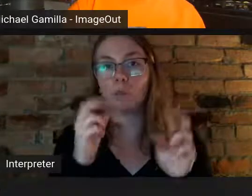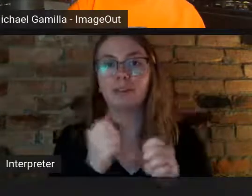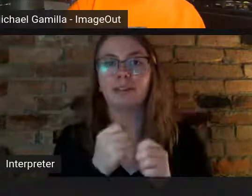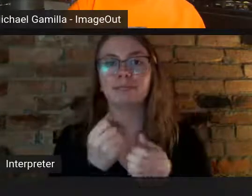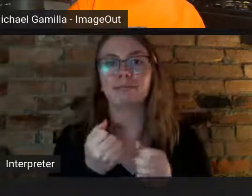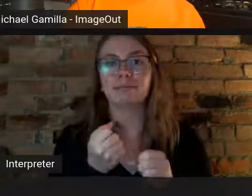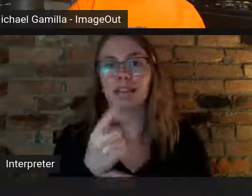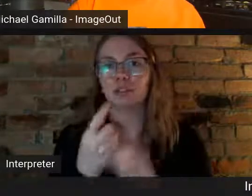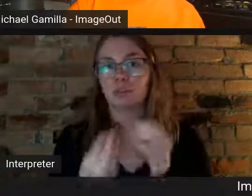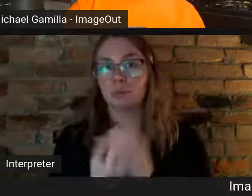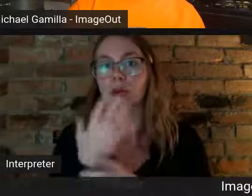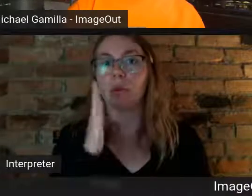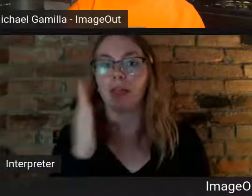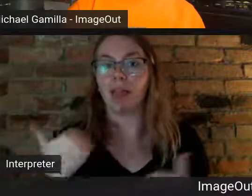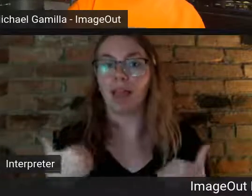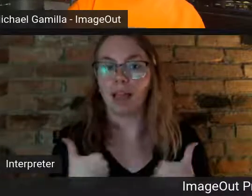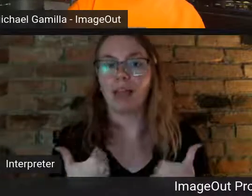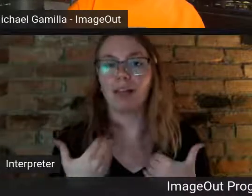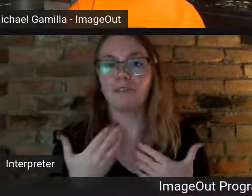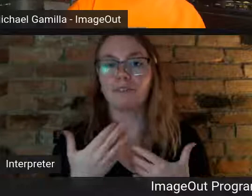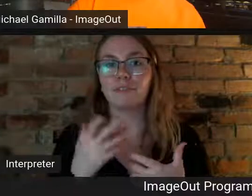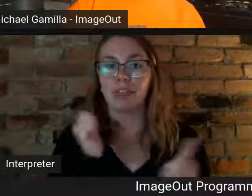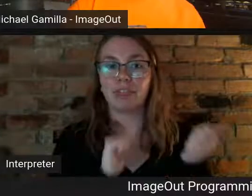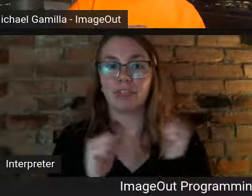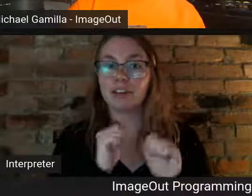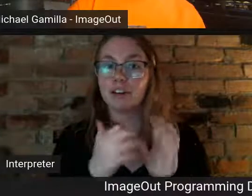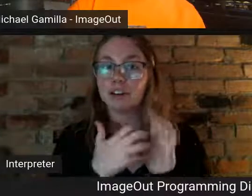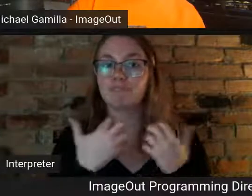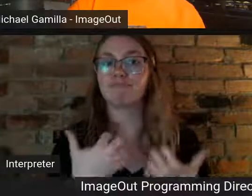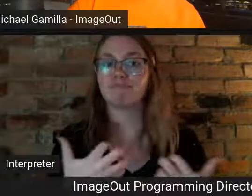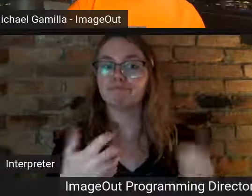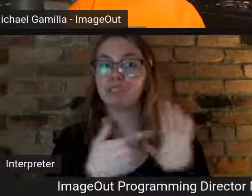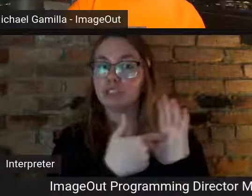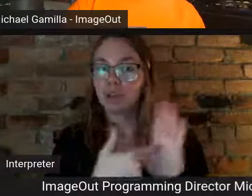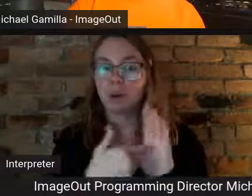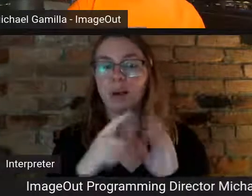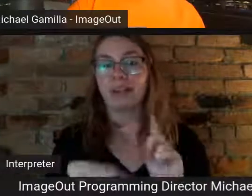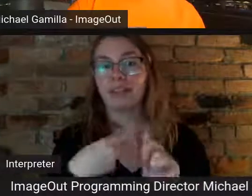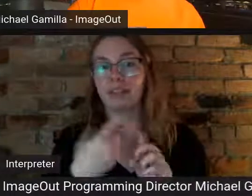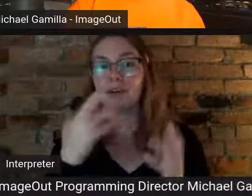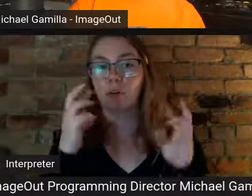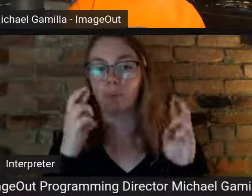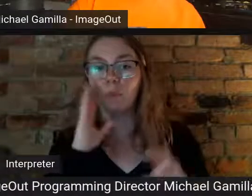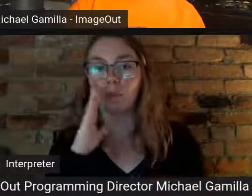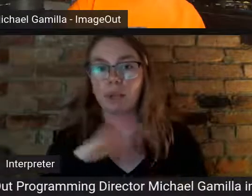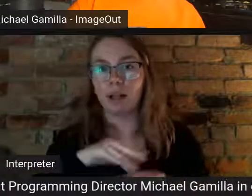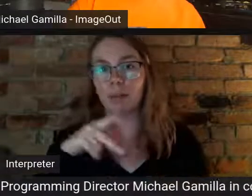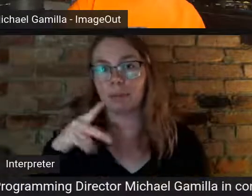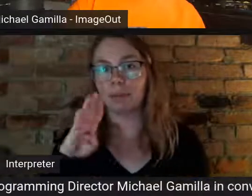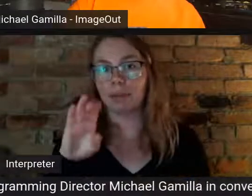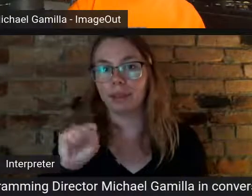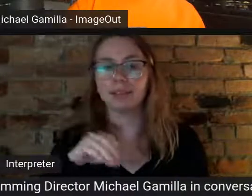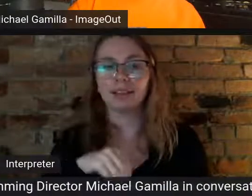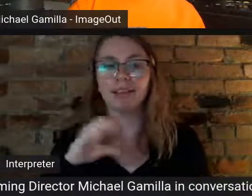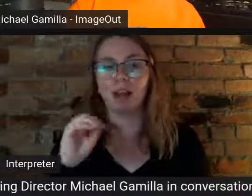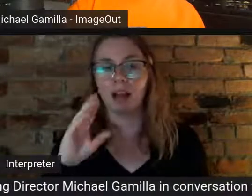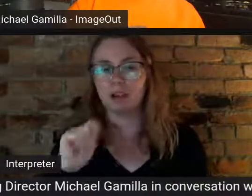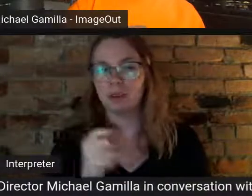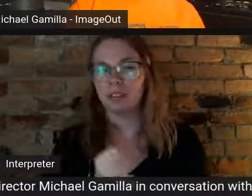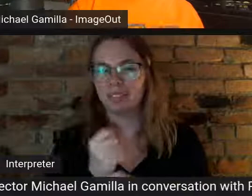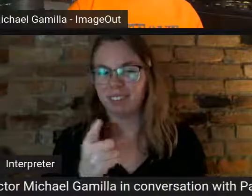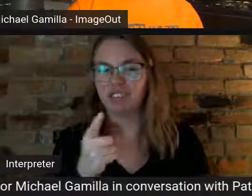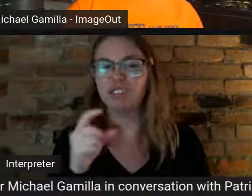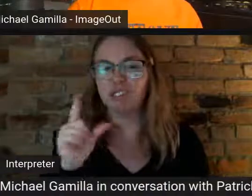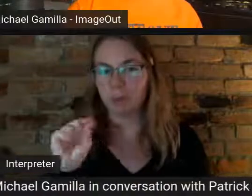leading up to a national PBS broadcast in October of 2021. on Independent Lens. So we're excited to be able